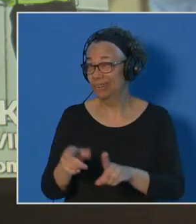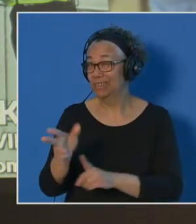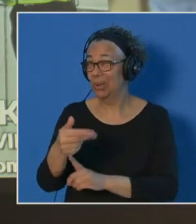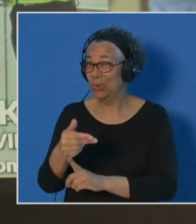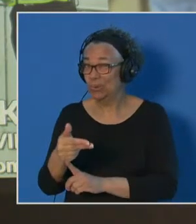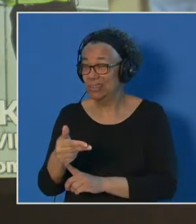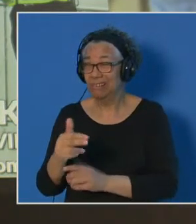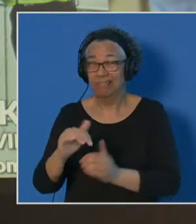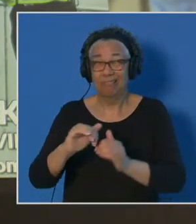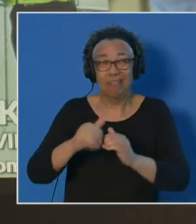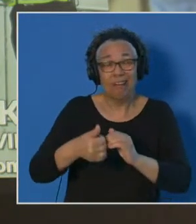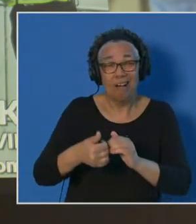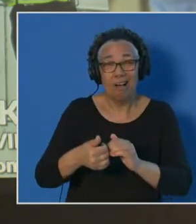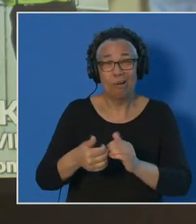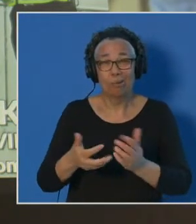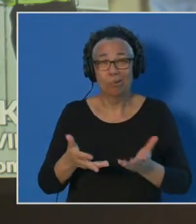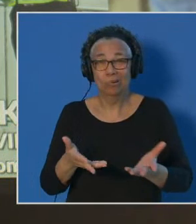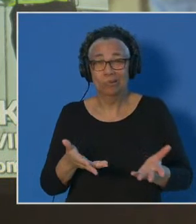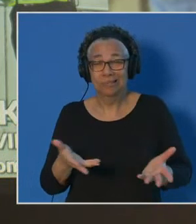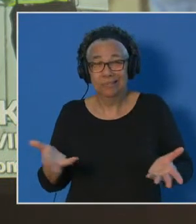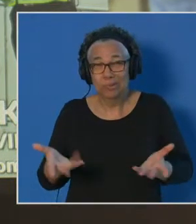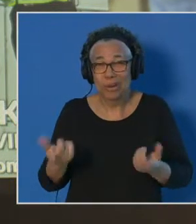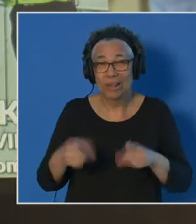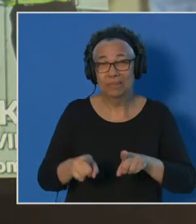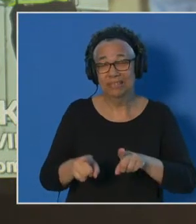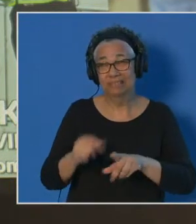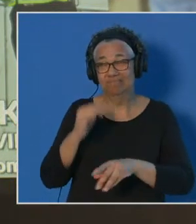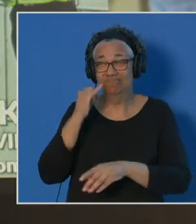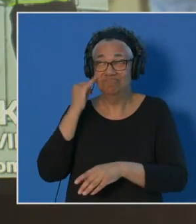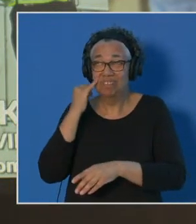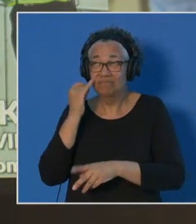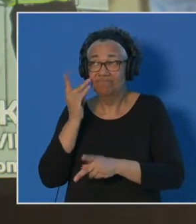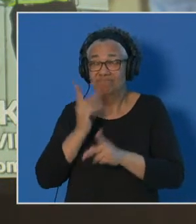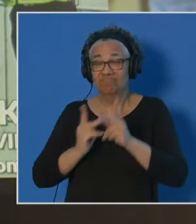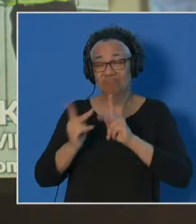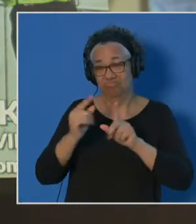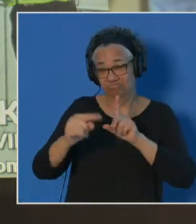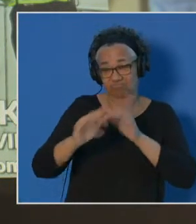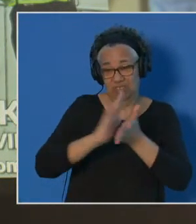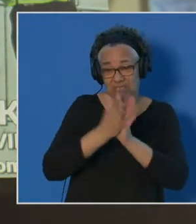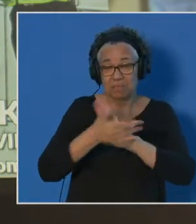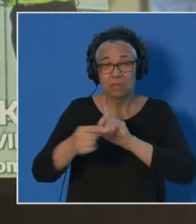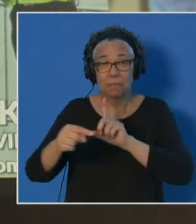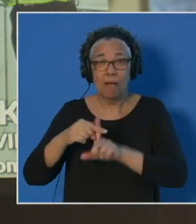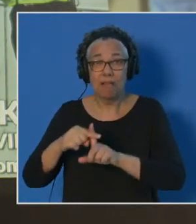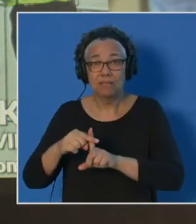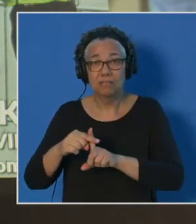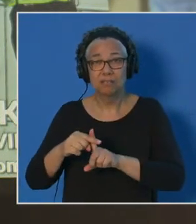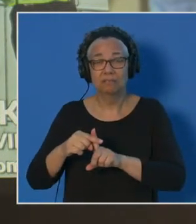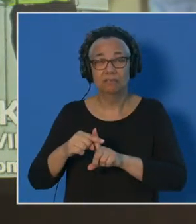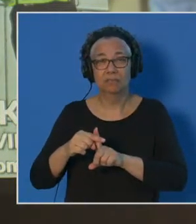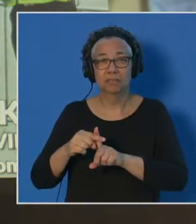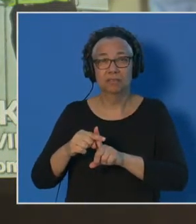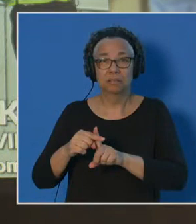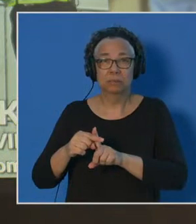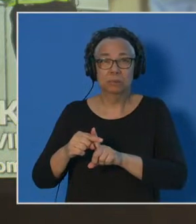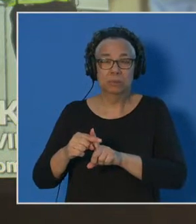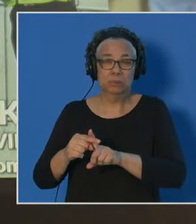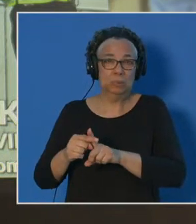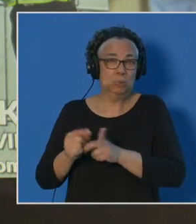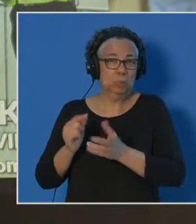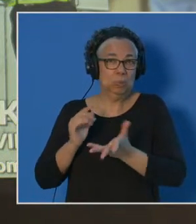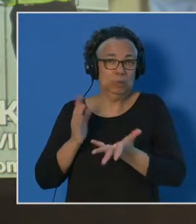will it be done? What happens if a visitor tests positive? And with the hotel